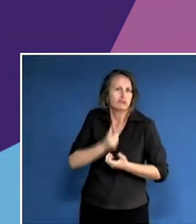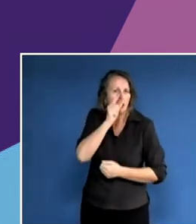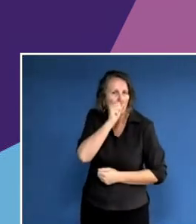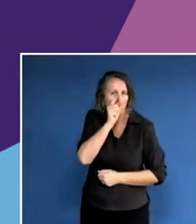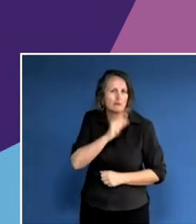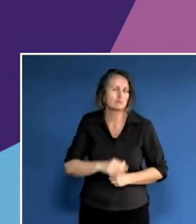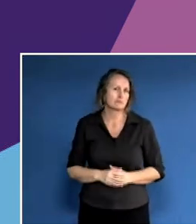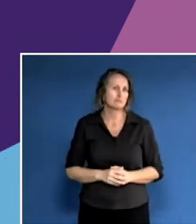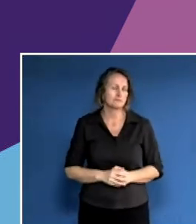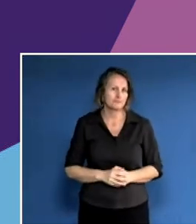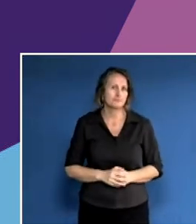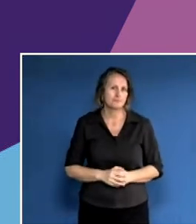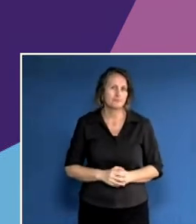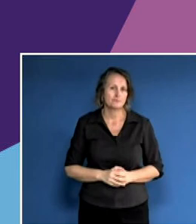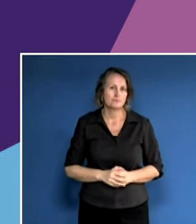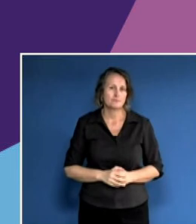following.